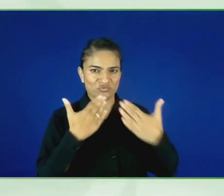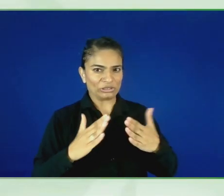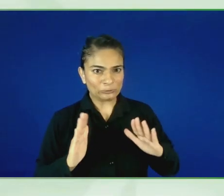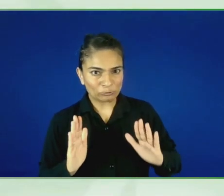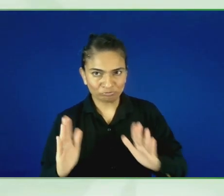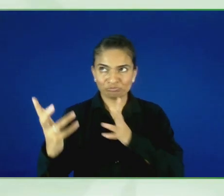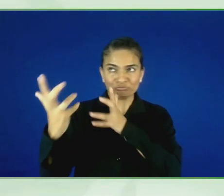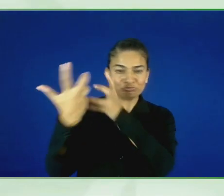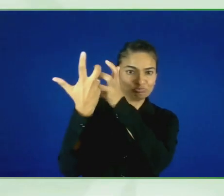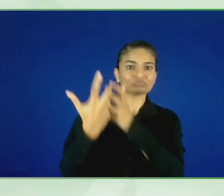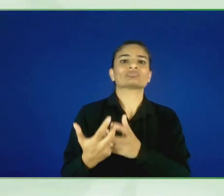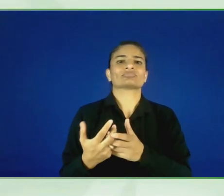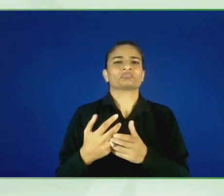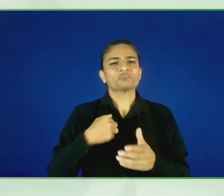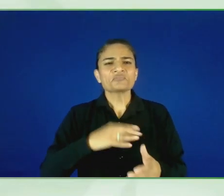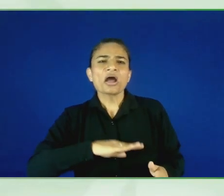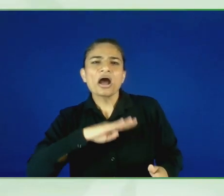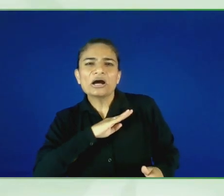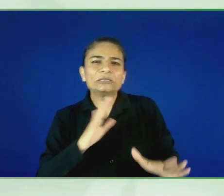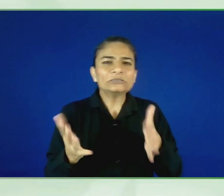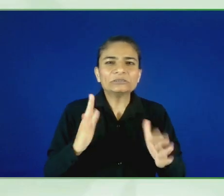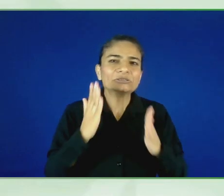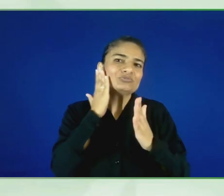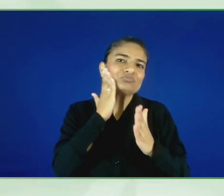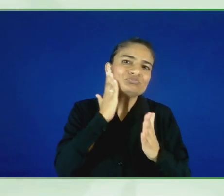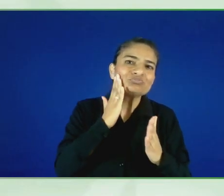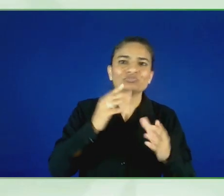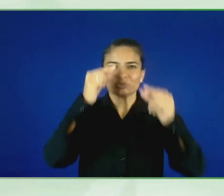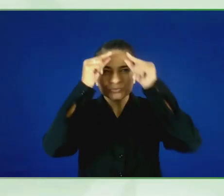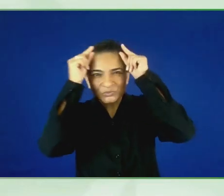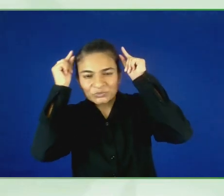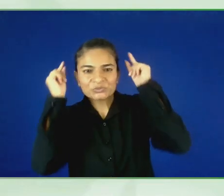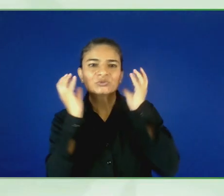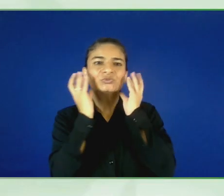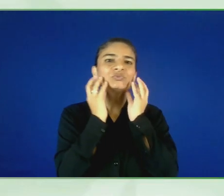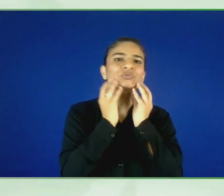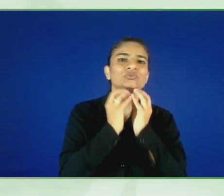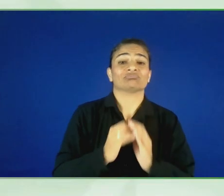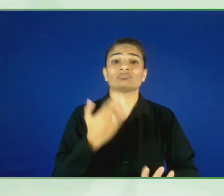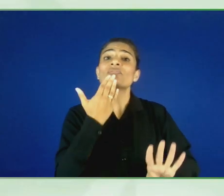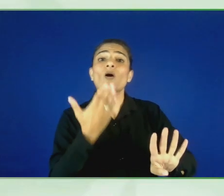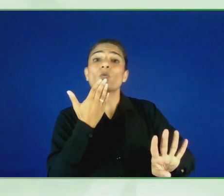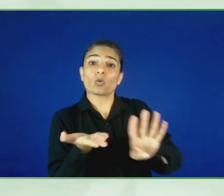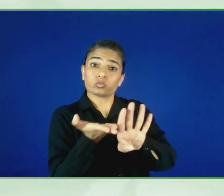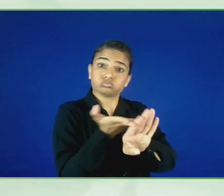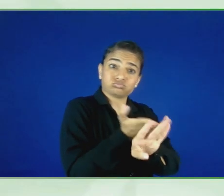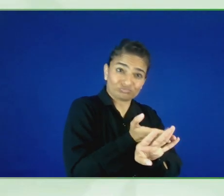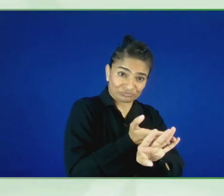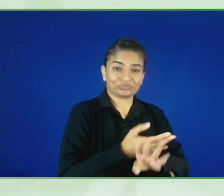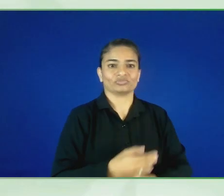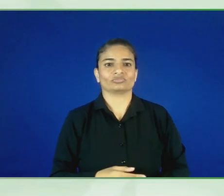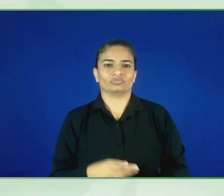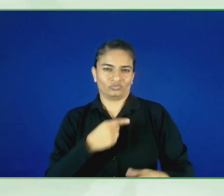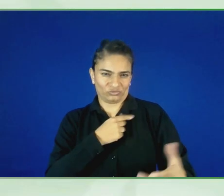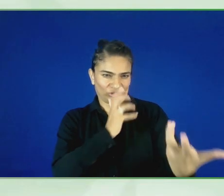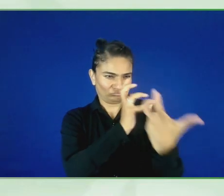Neil, and thank you for bringing everybody's attention that we do match the seating in today's room. So